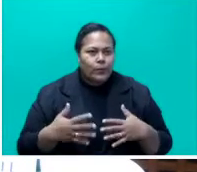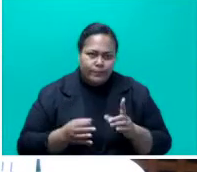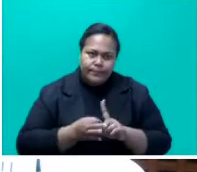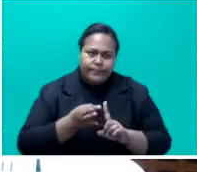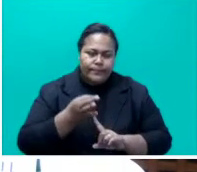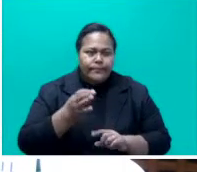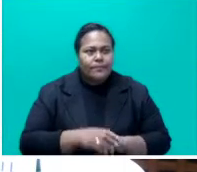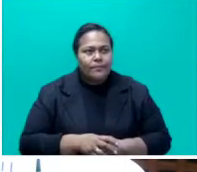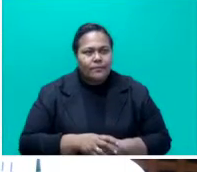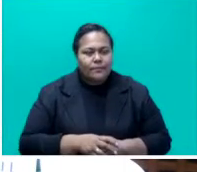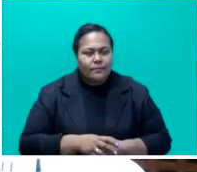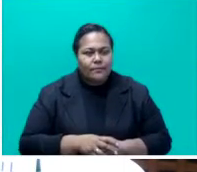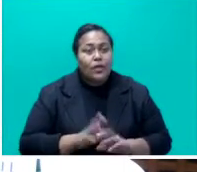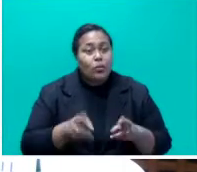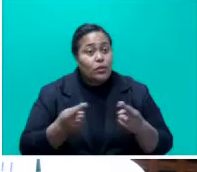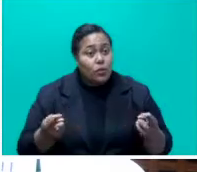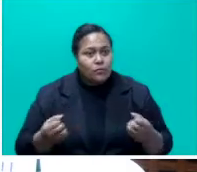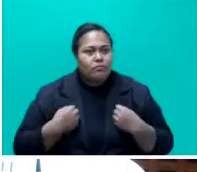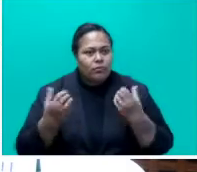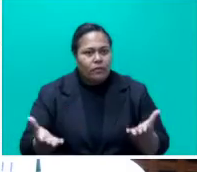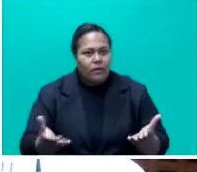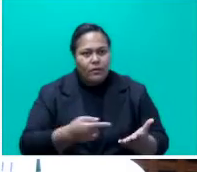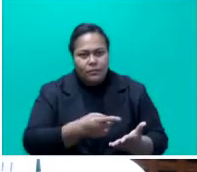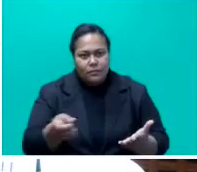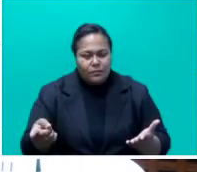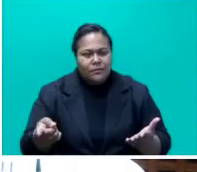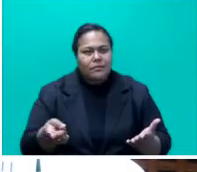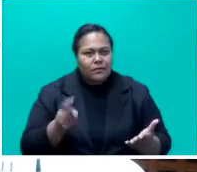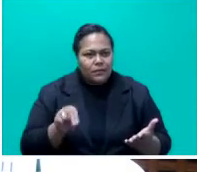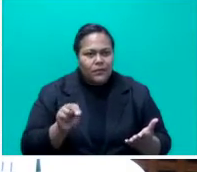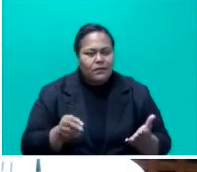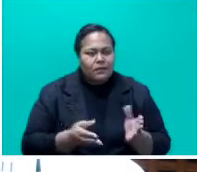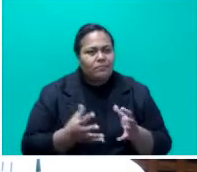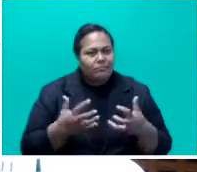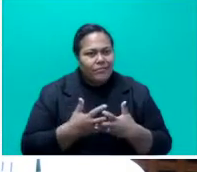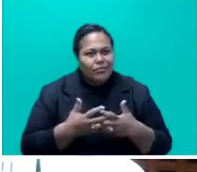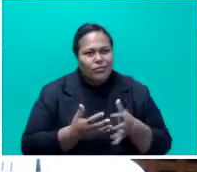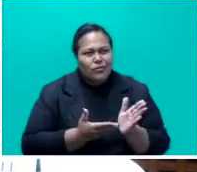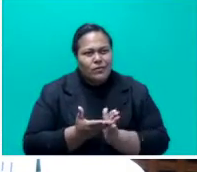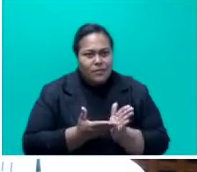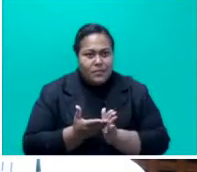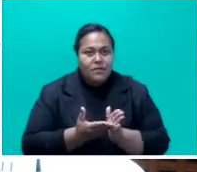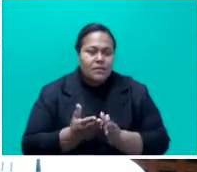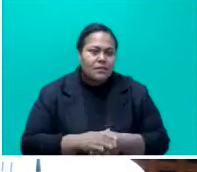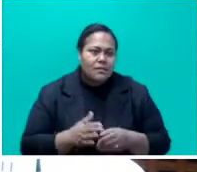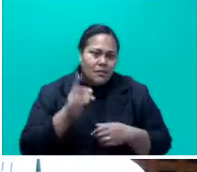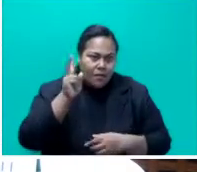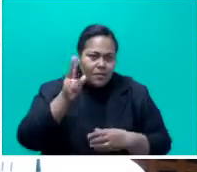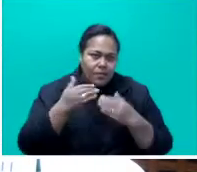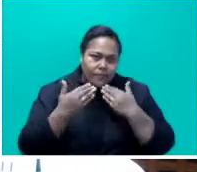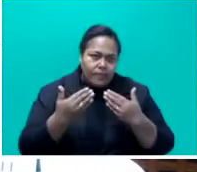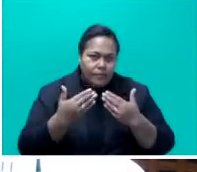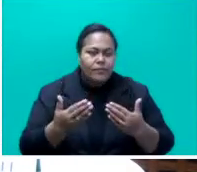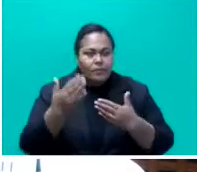utilities and the provision of its necessary services. So I wish to again acknowledge the Honourable